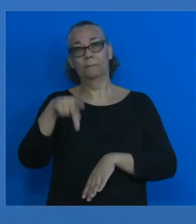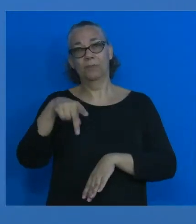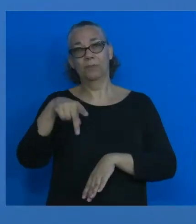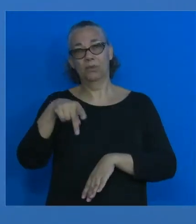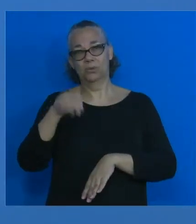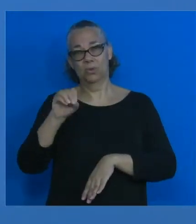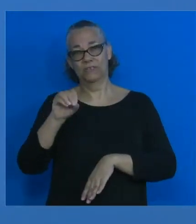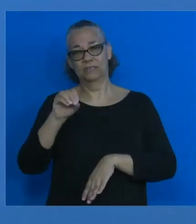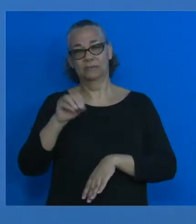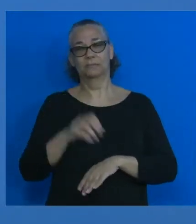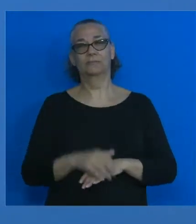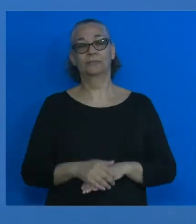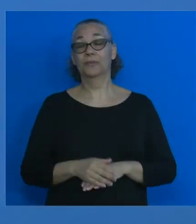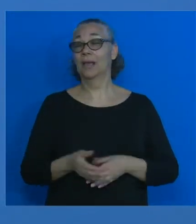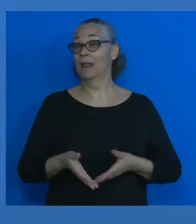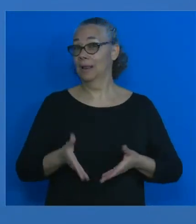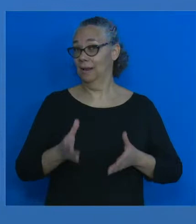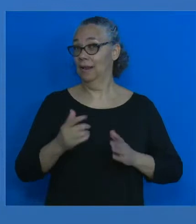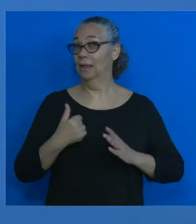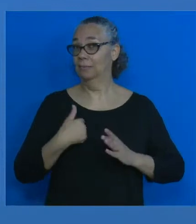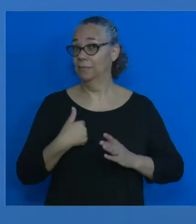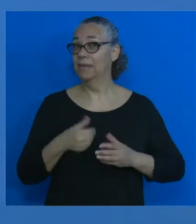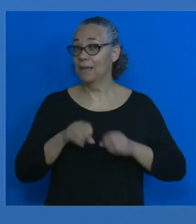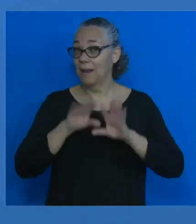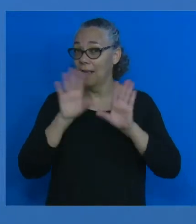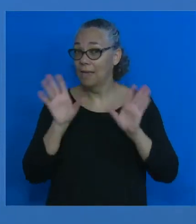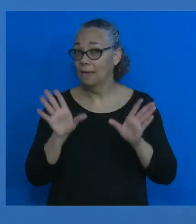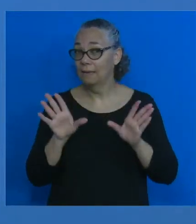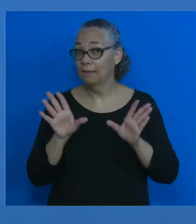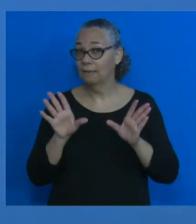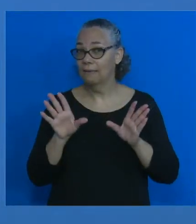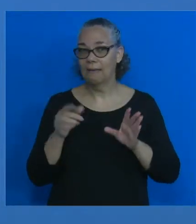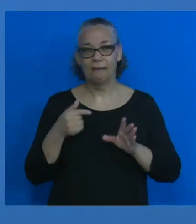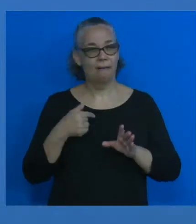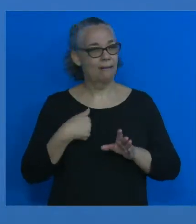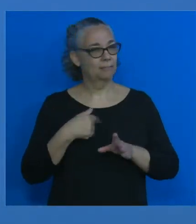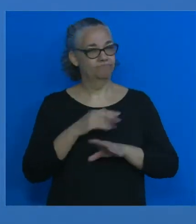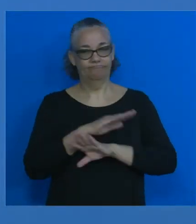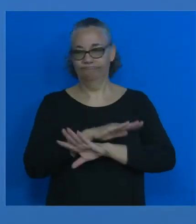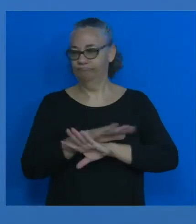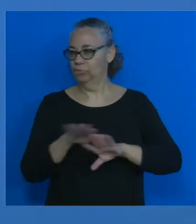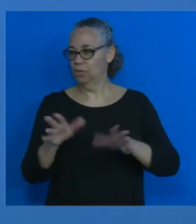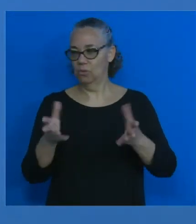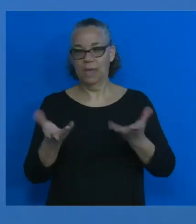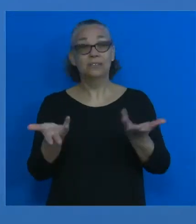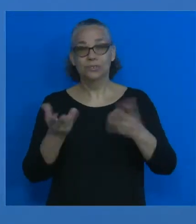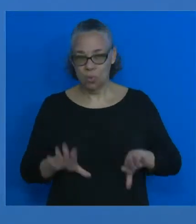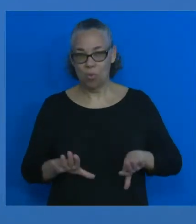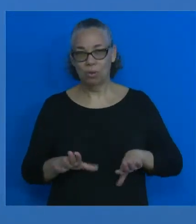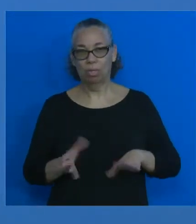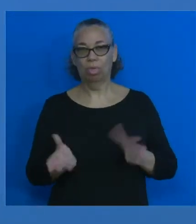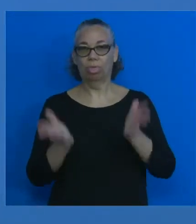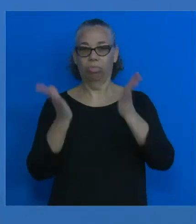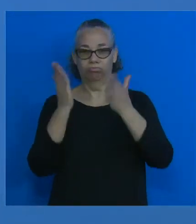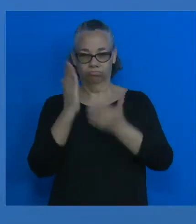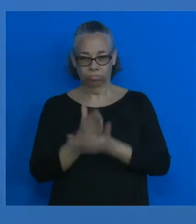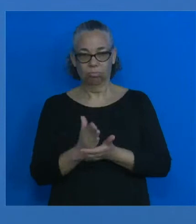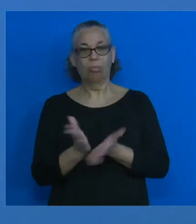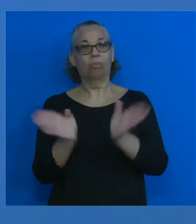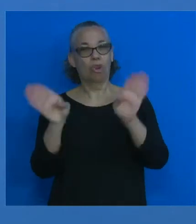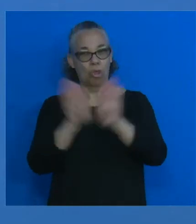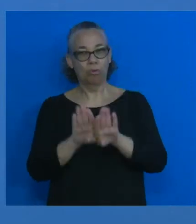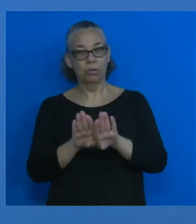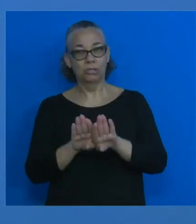be perfectly clear. I have no desire to close down establishments, but